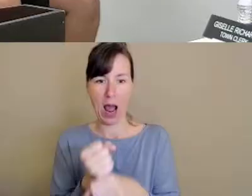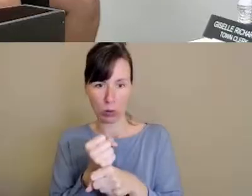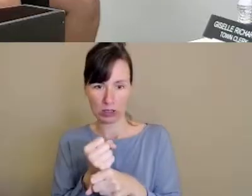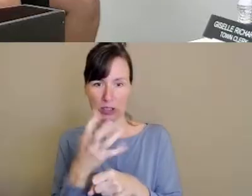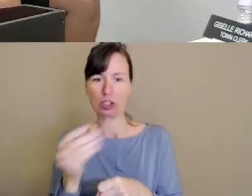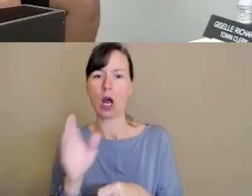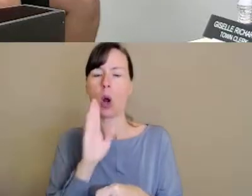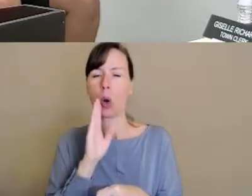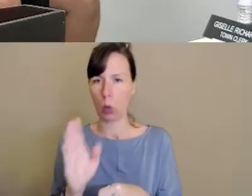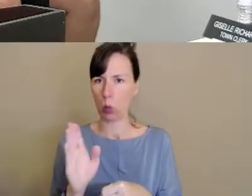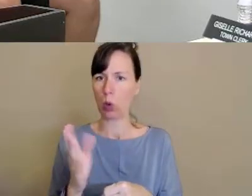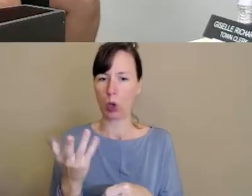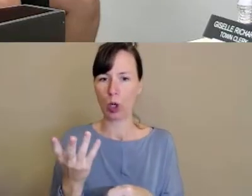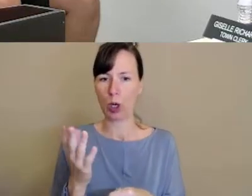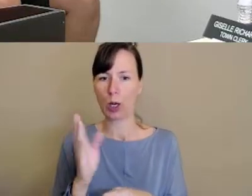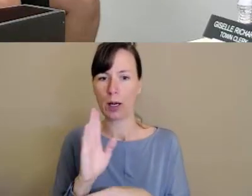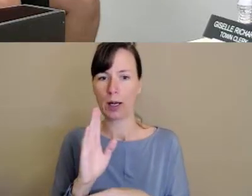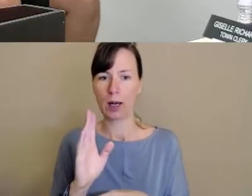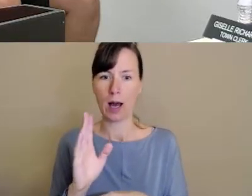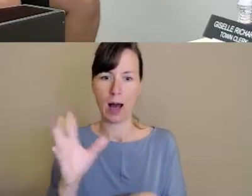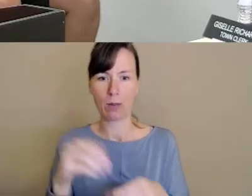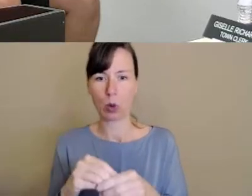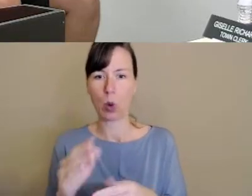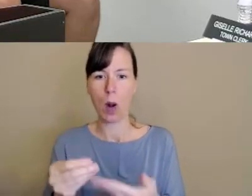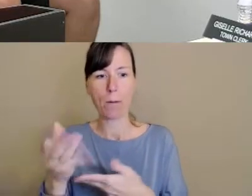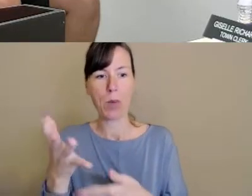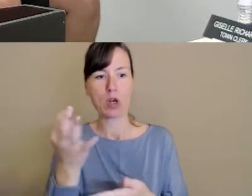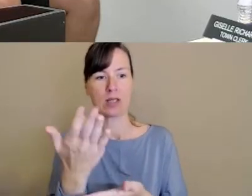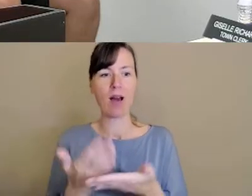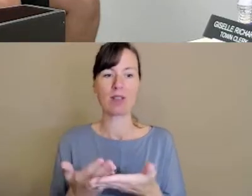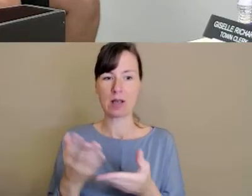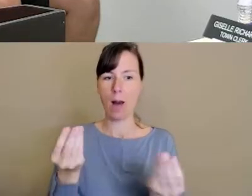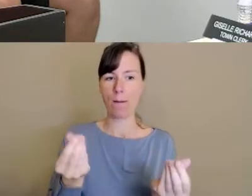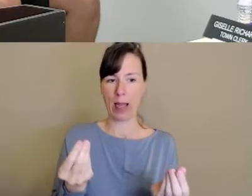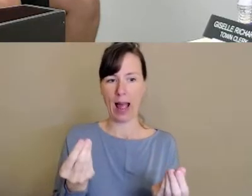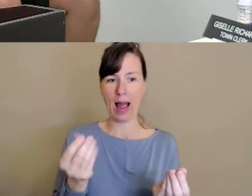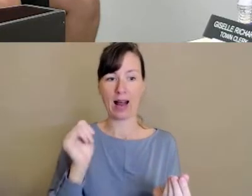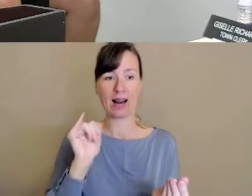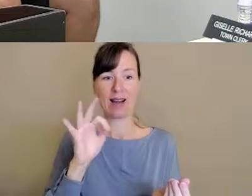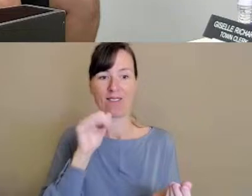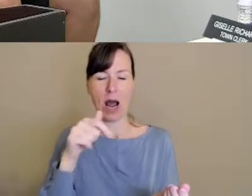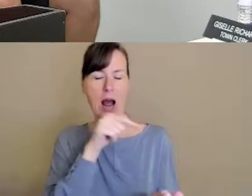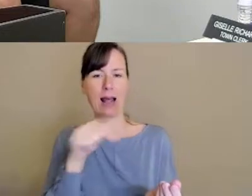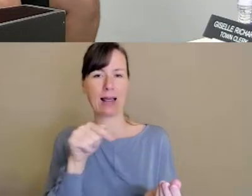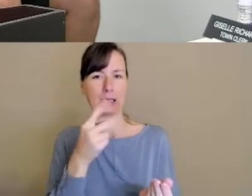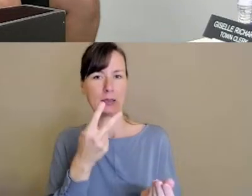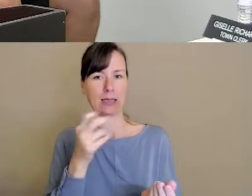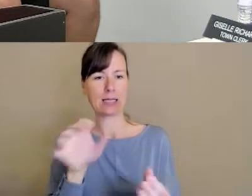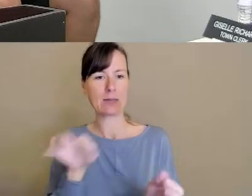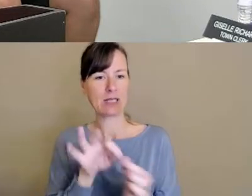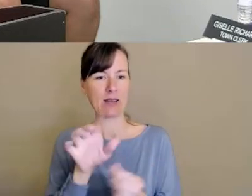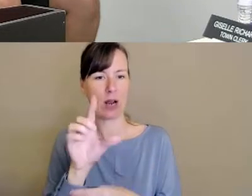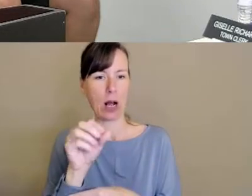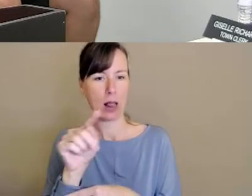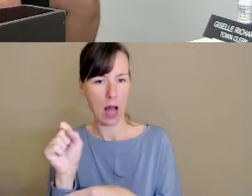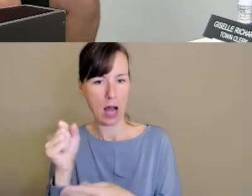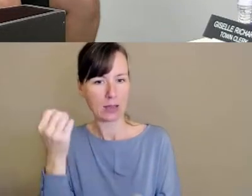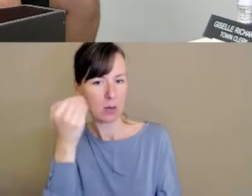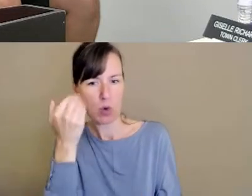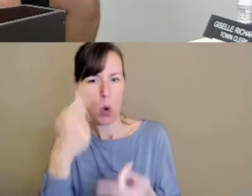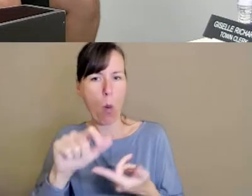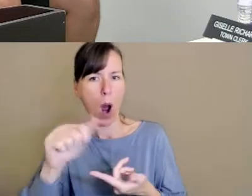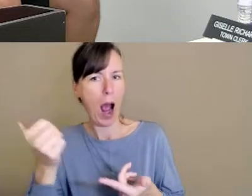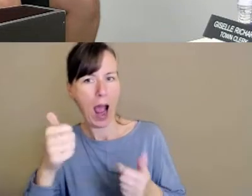infinitesimal compared to the town's budget, and approximately what I pay every 18 months in property taxes. There is